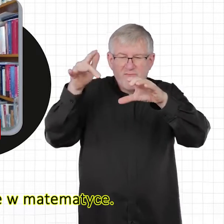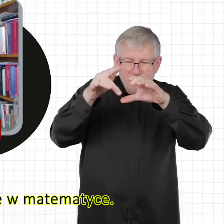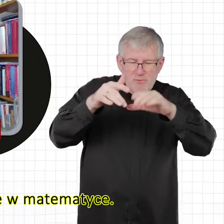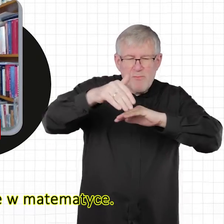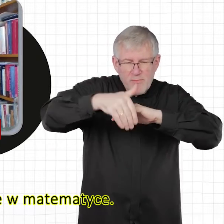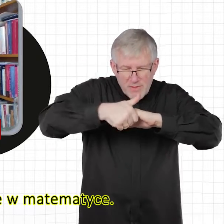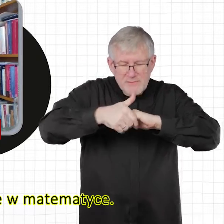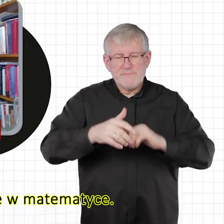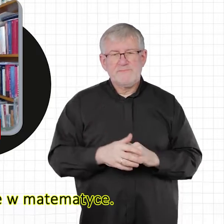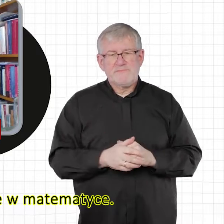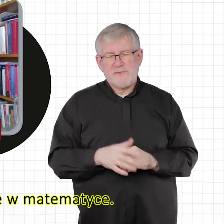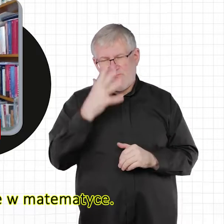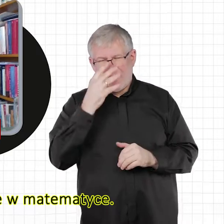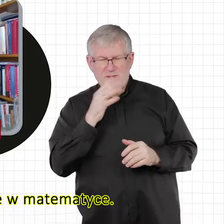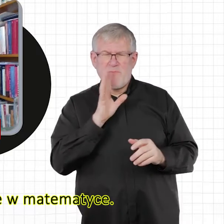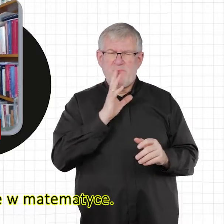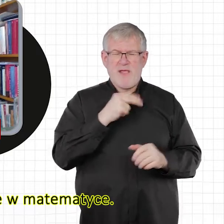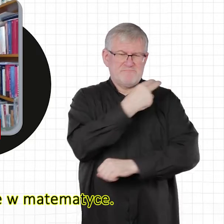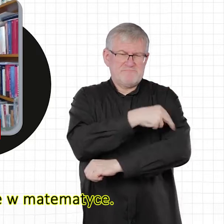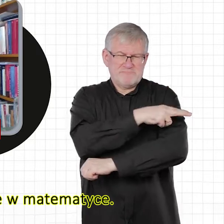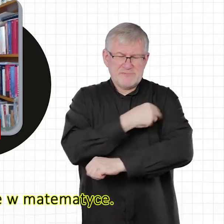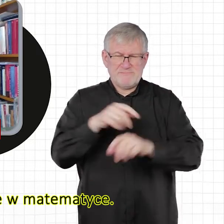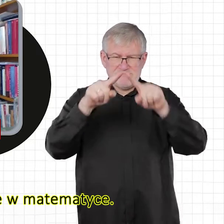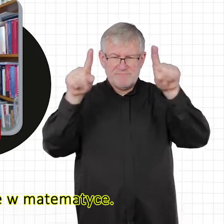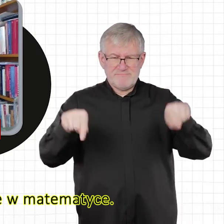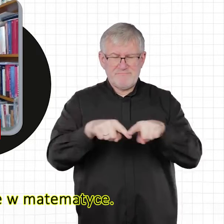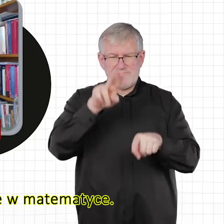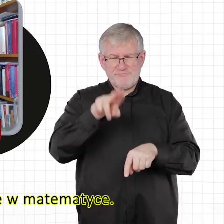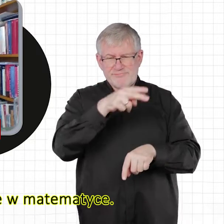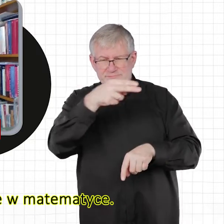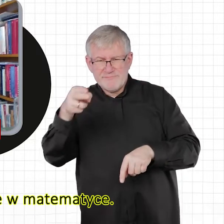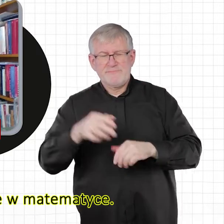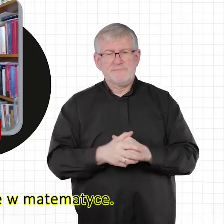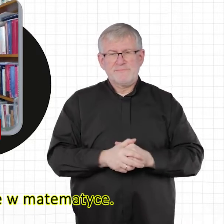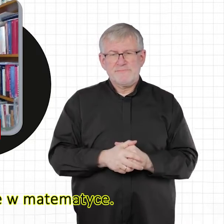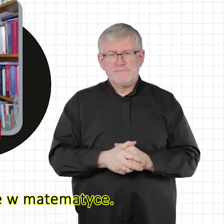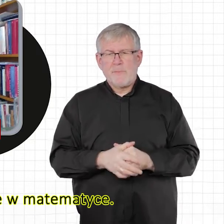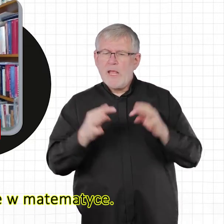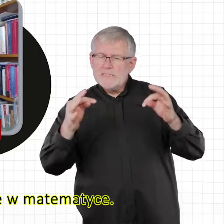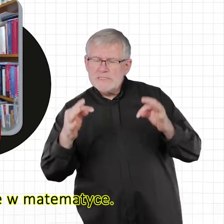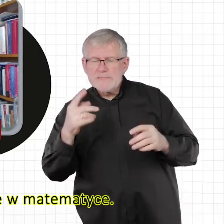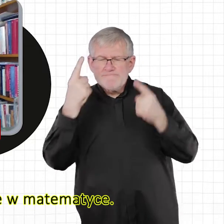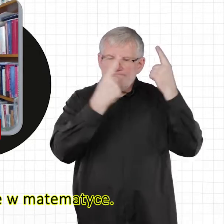the stereotypes are that girls are not so good at math.